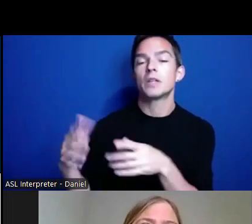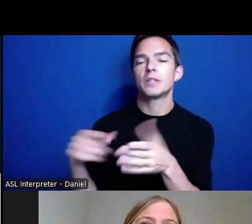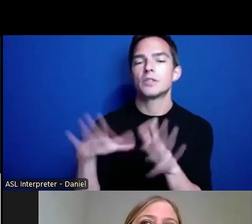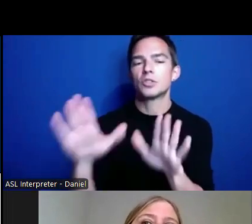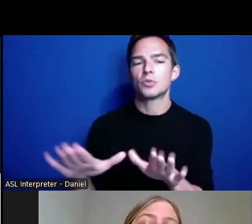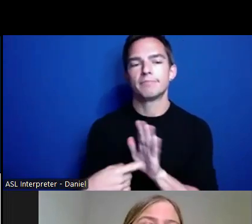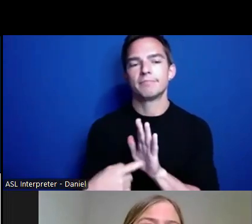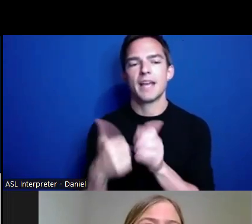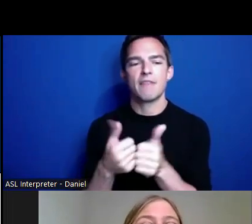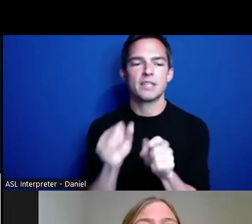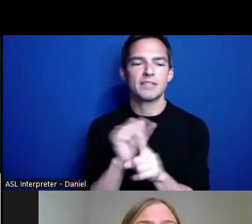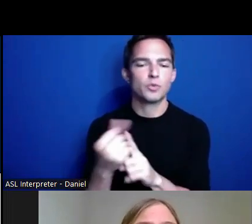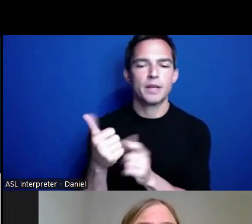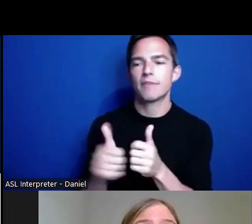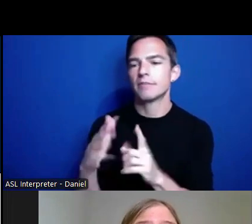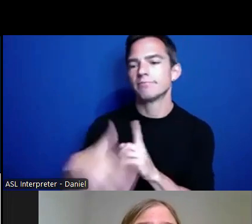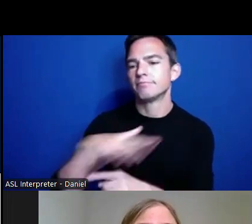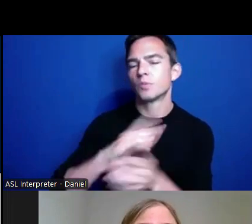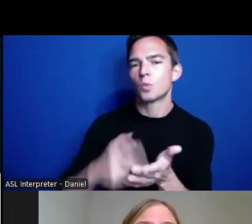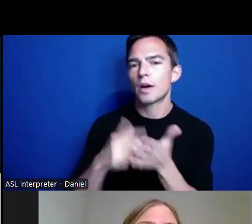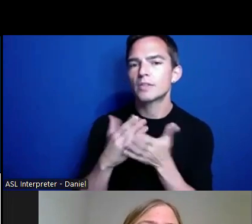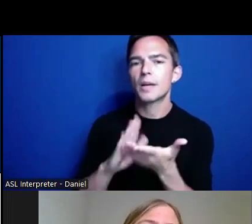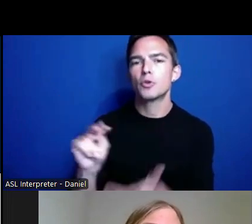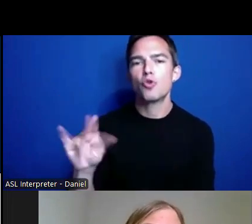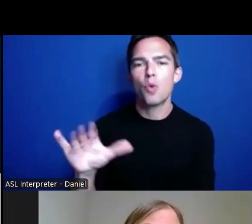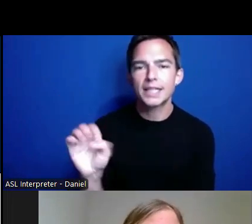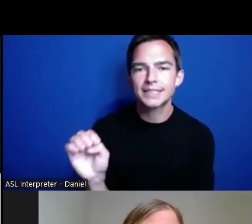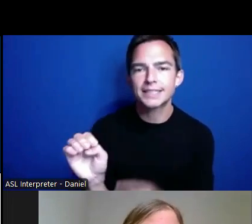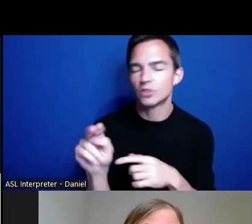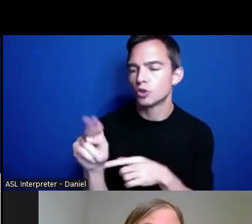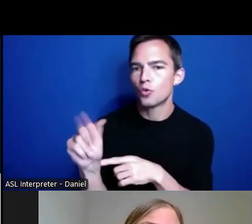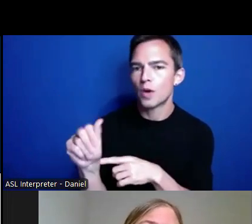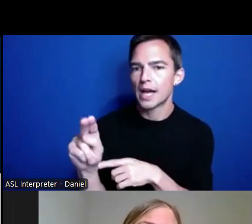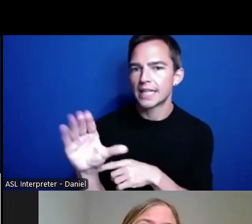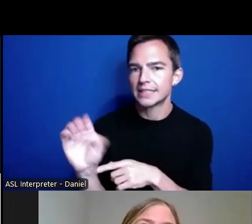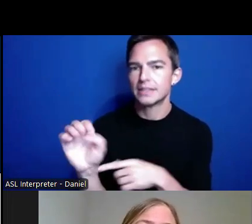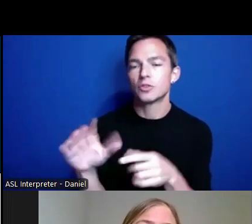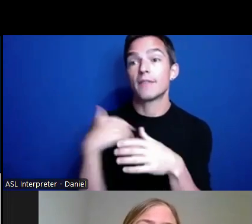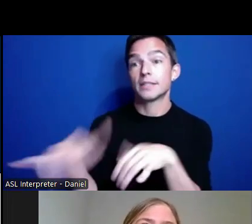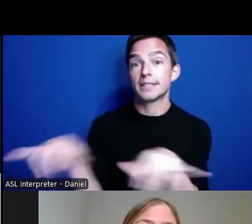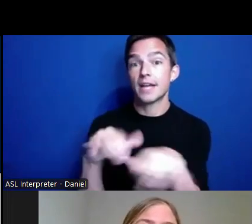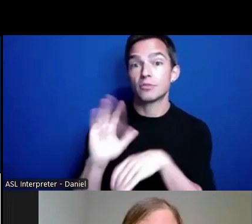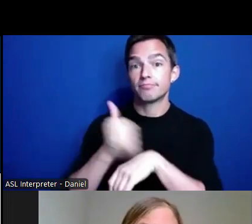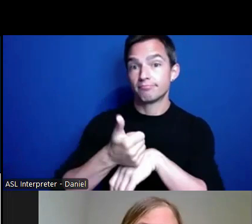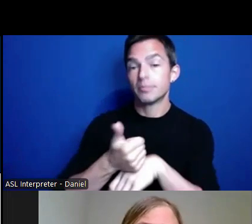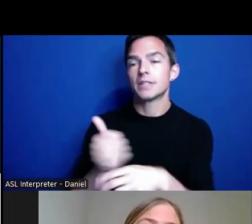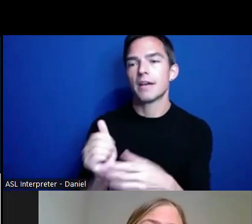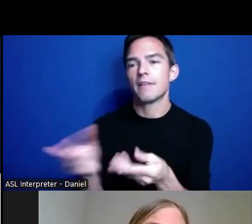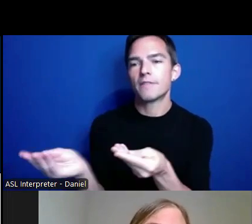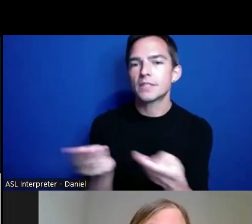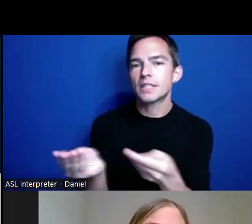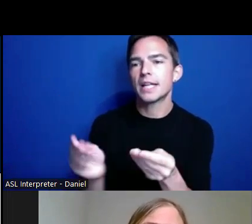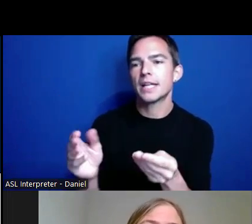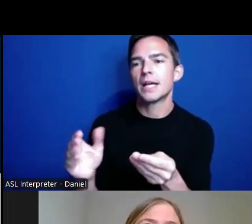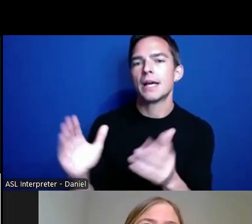every situation, every setting may require some nuance. And so having standards in place does facilitate some baseline, but